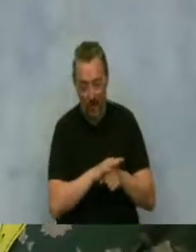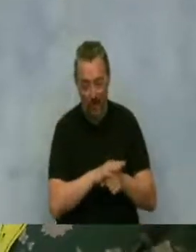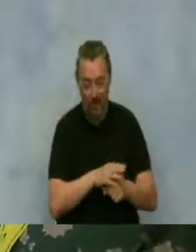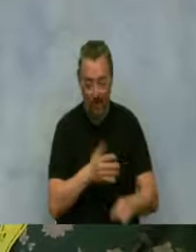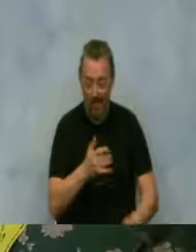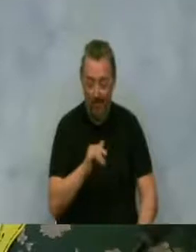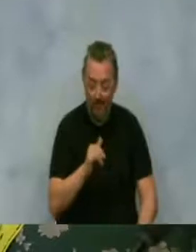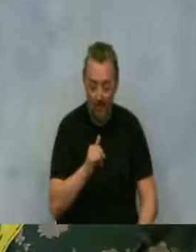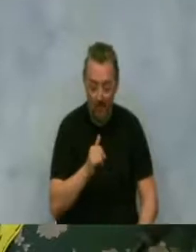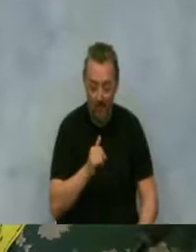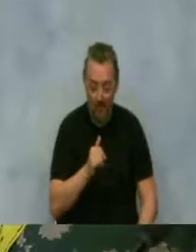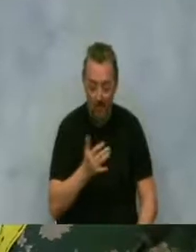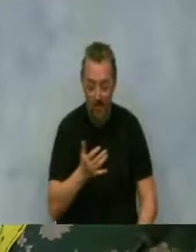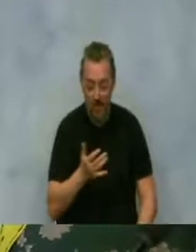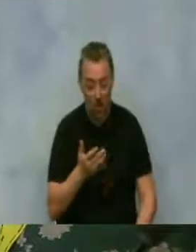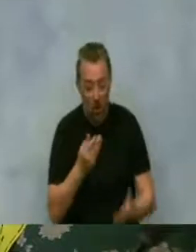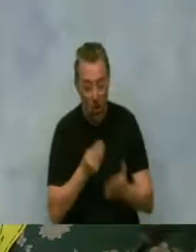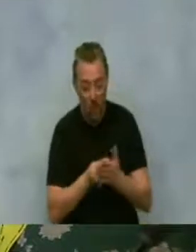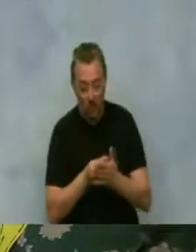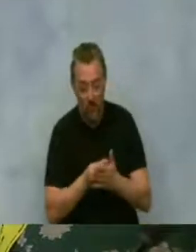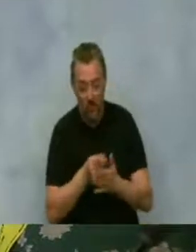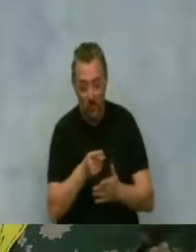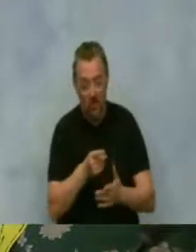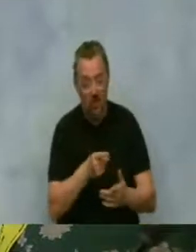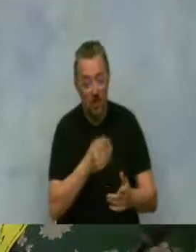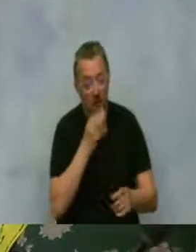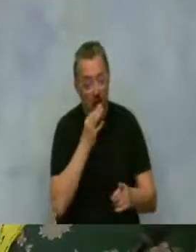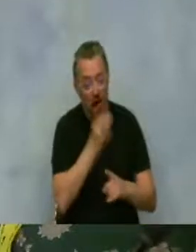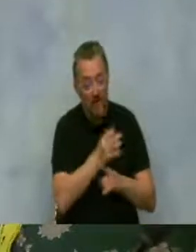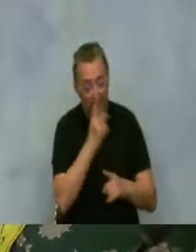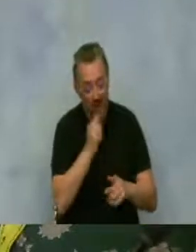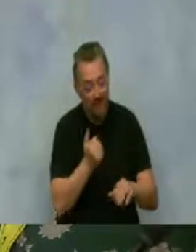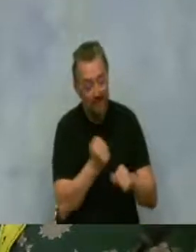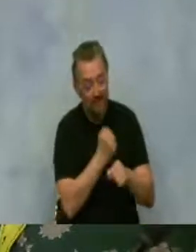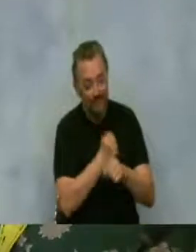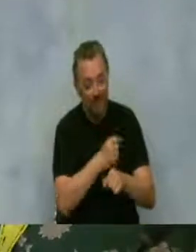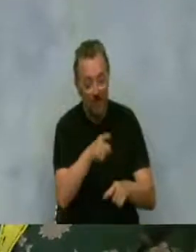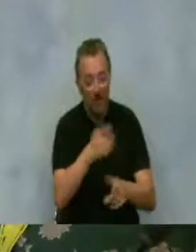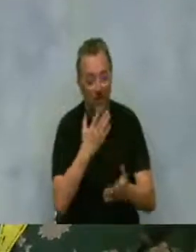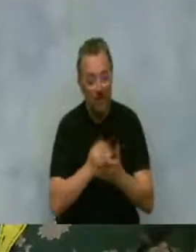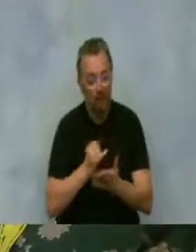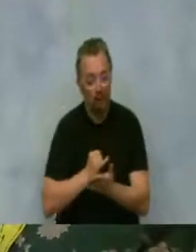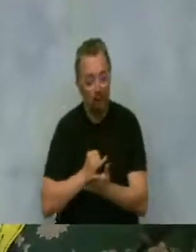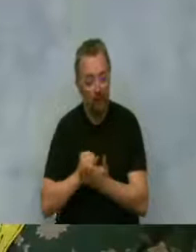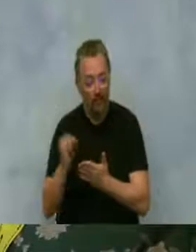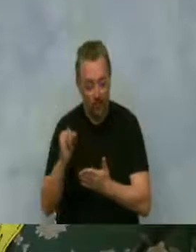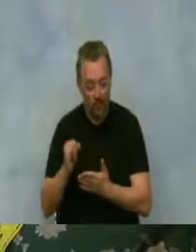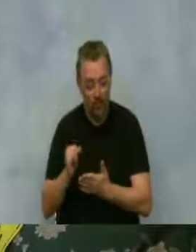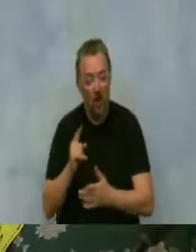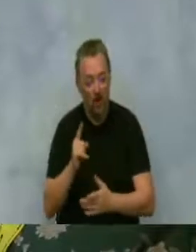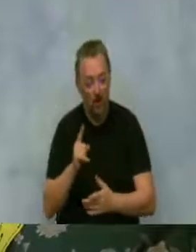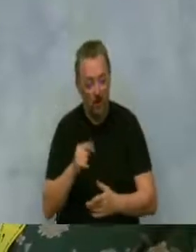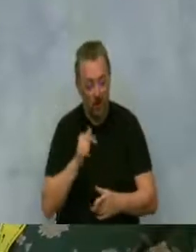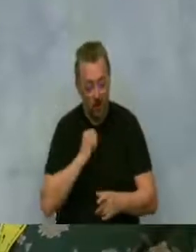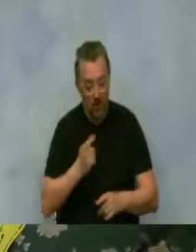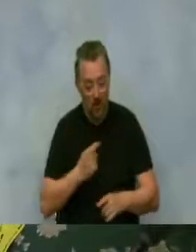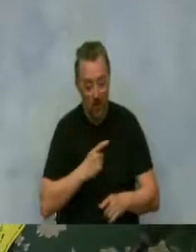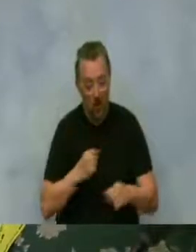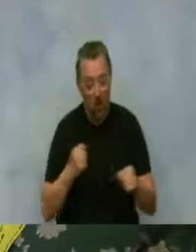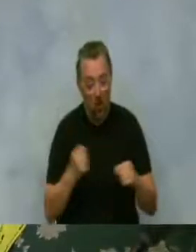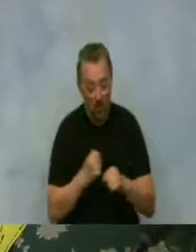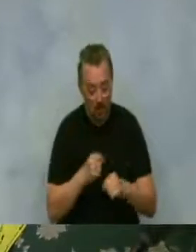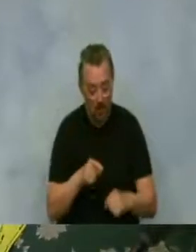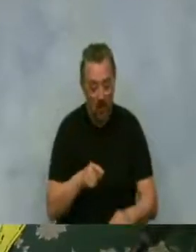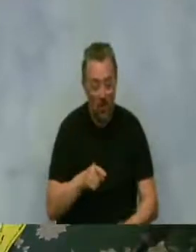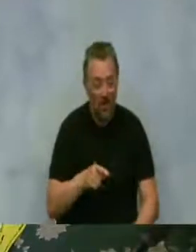presumably on the basis of cost, the ask to install such has been refused, but obviously coming into a winter where fuel poverty will